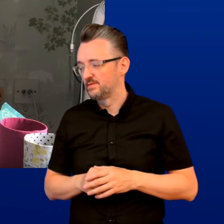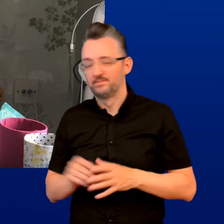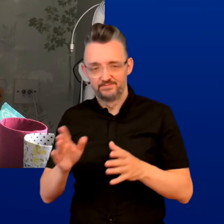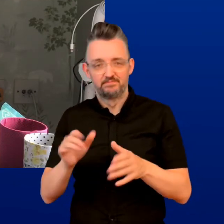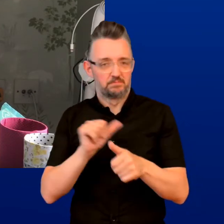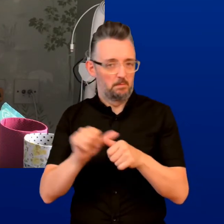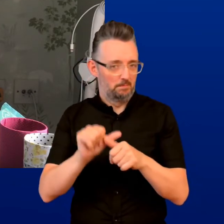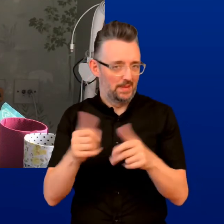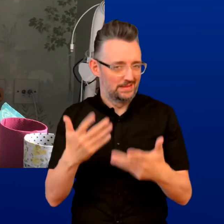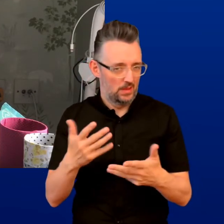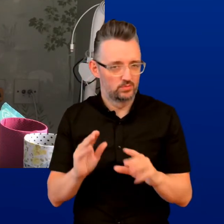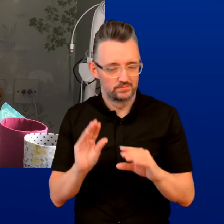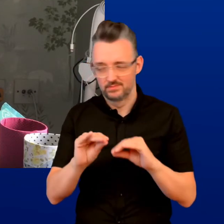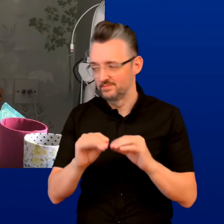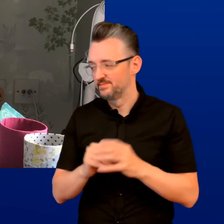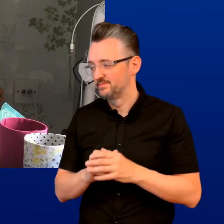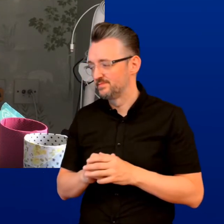That's better.